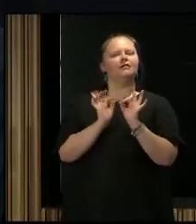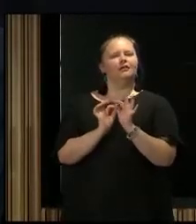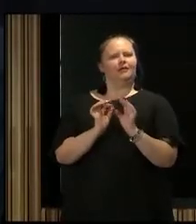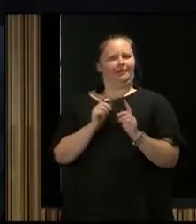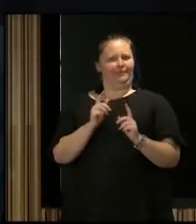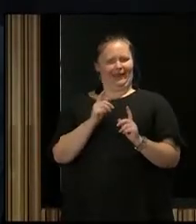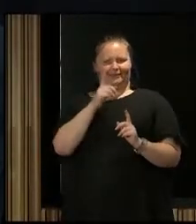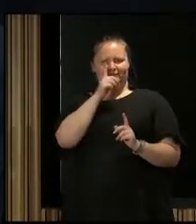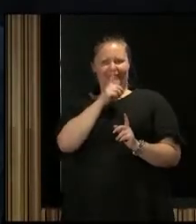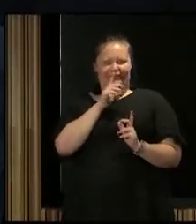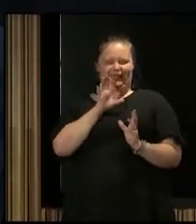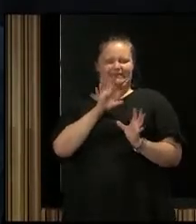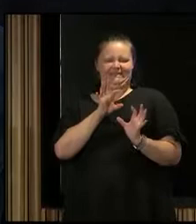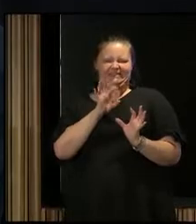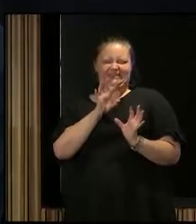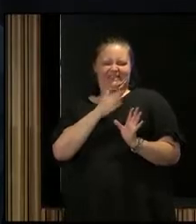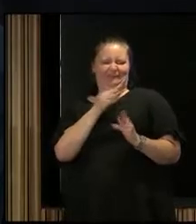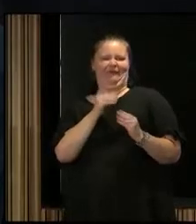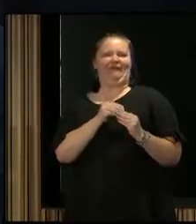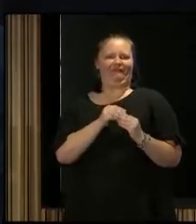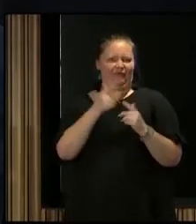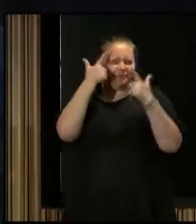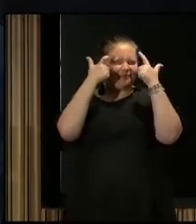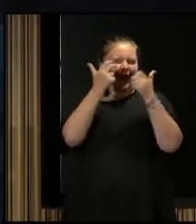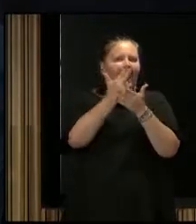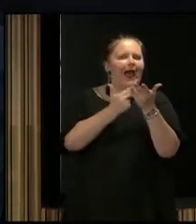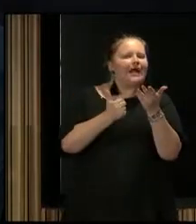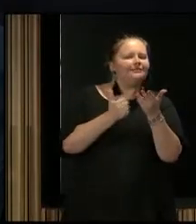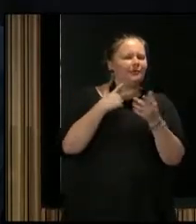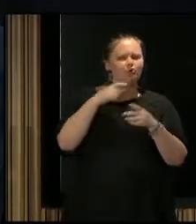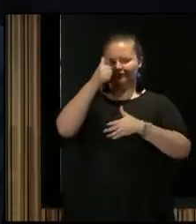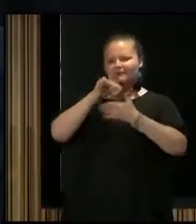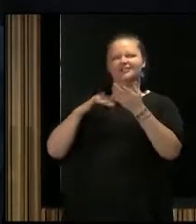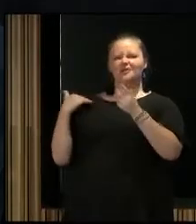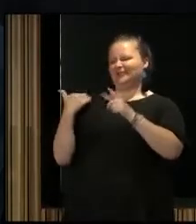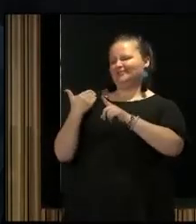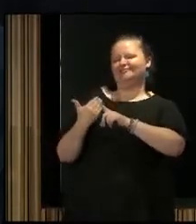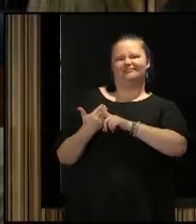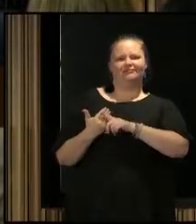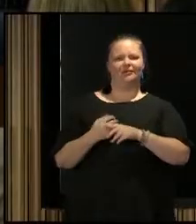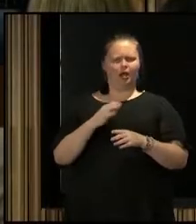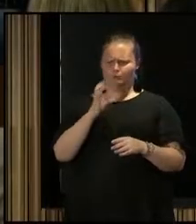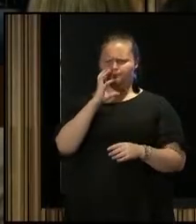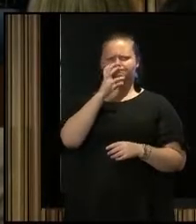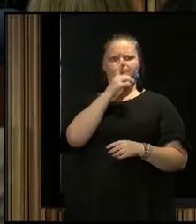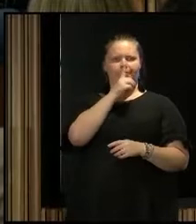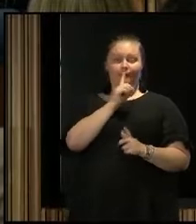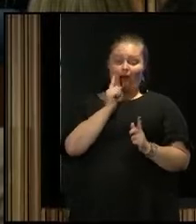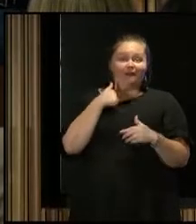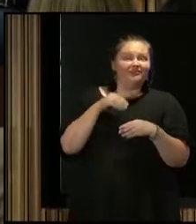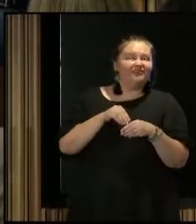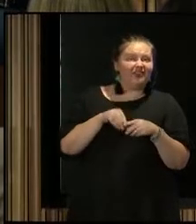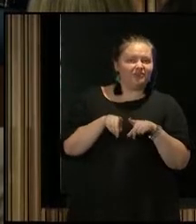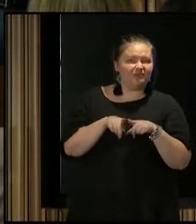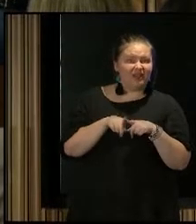with the creative arts after all we've been through, and I understand. Like, I'm not mad at anyone for that. I was there. It's